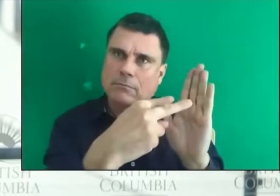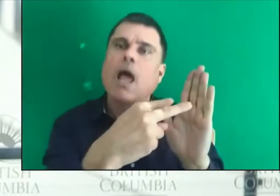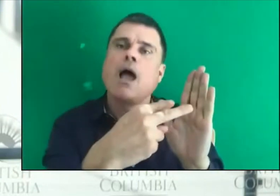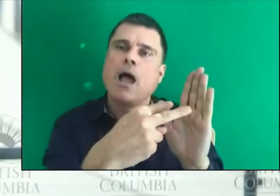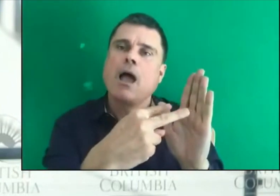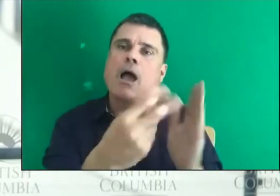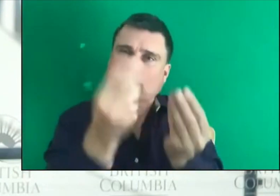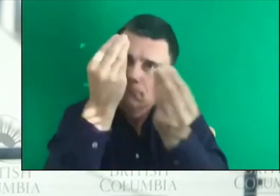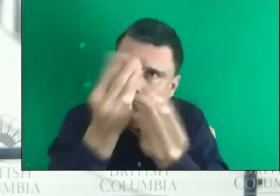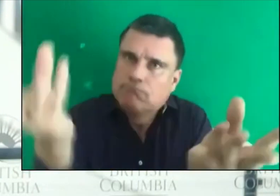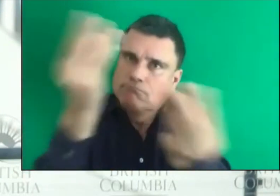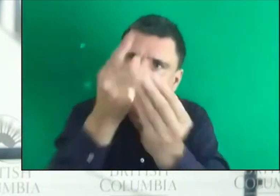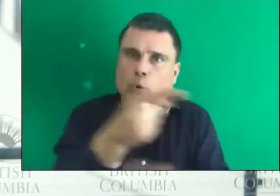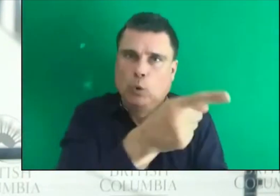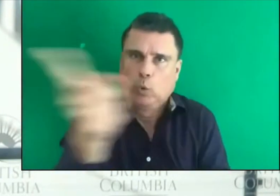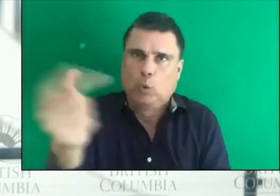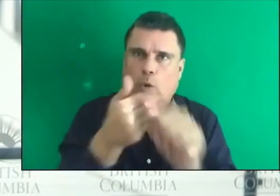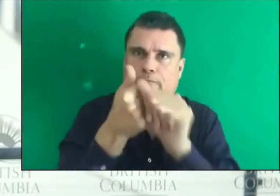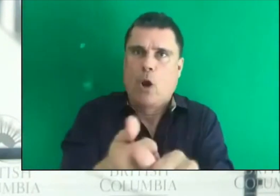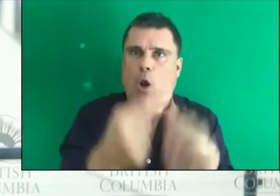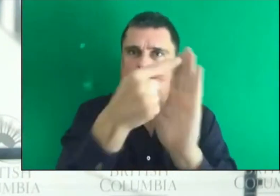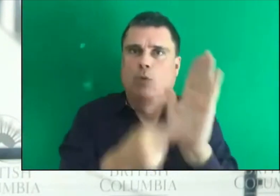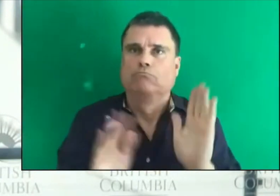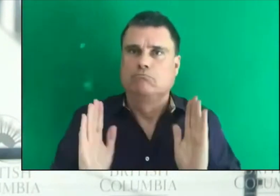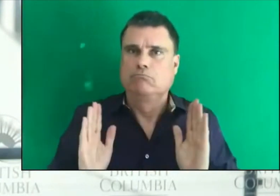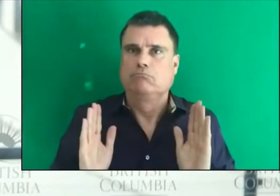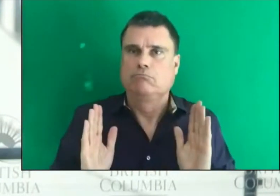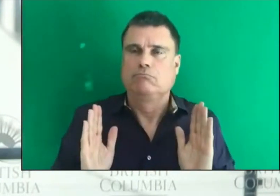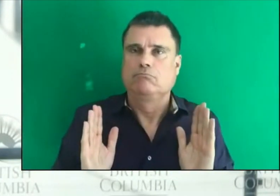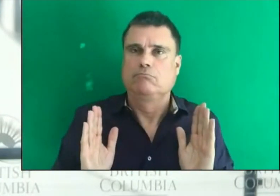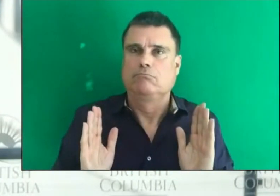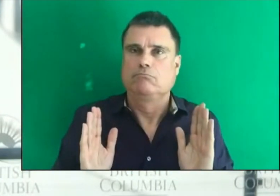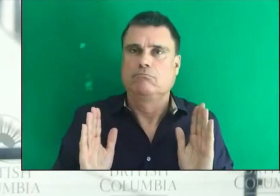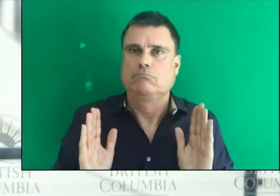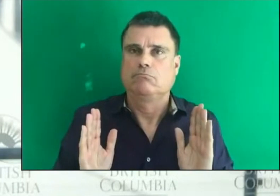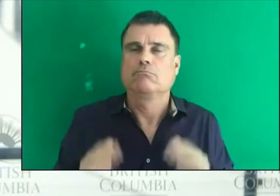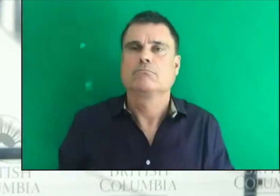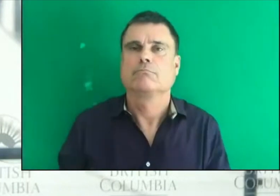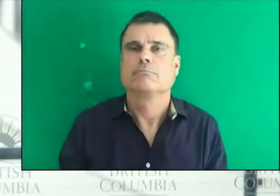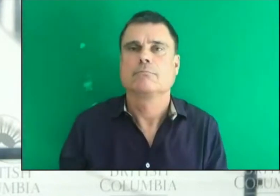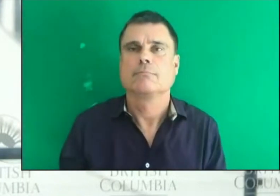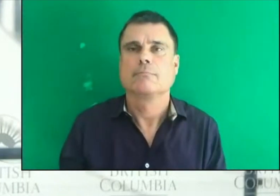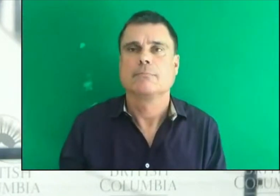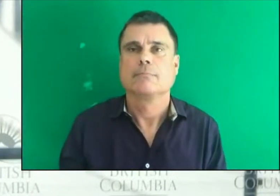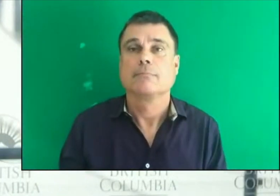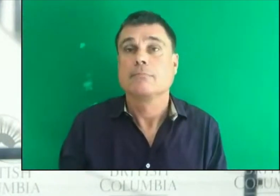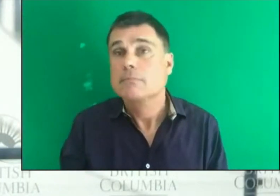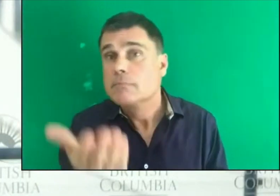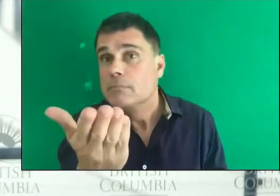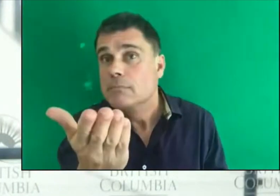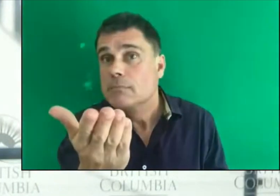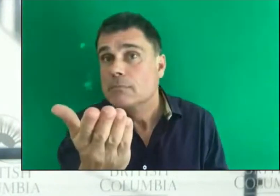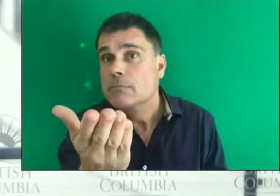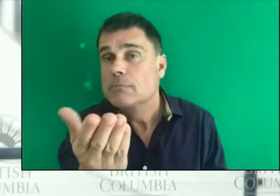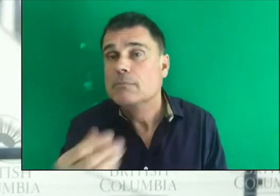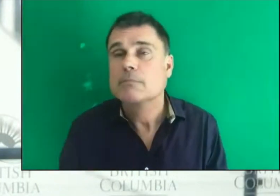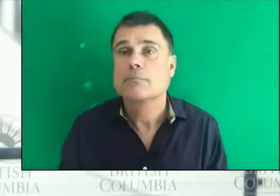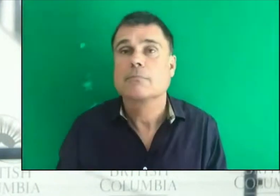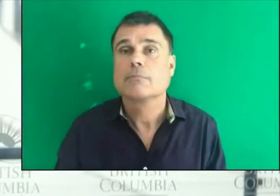don't need a stick for people to realize the importance of taking these measures now for